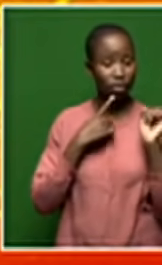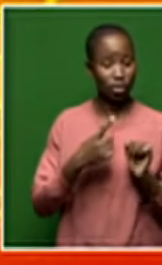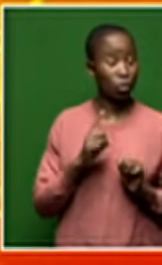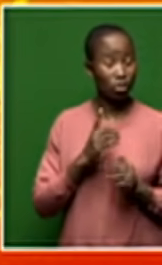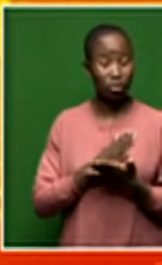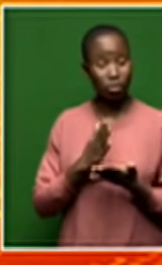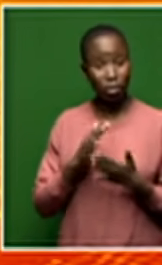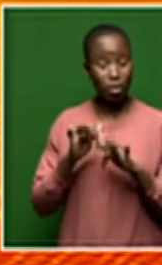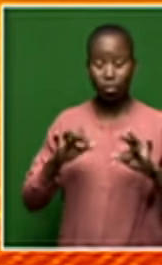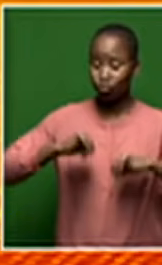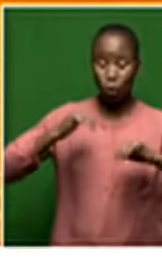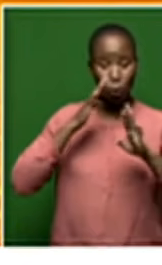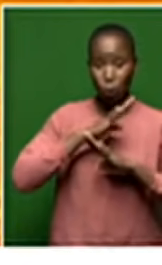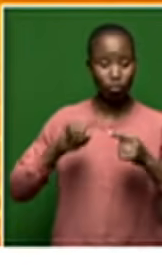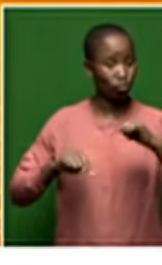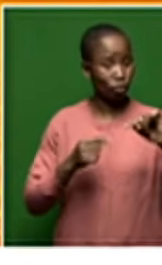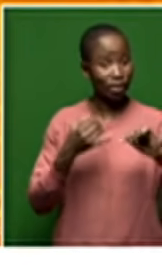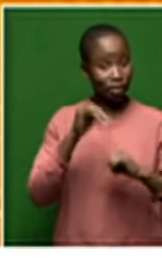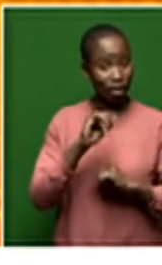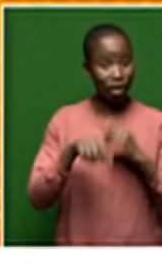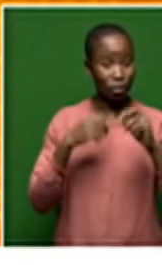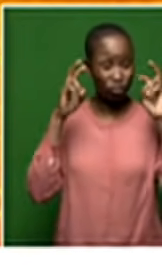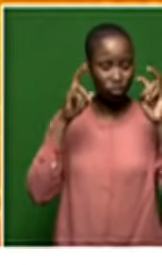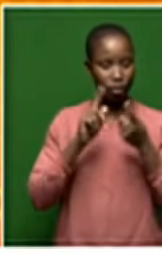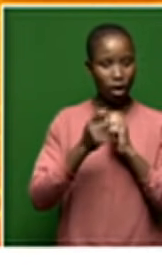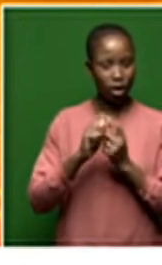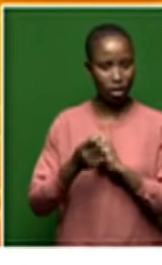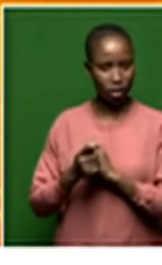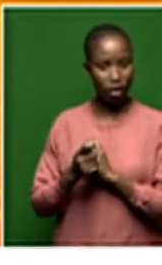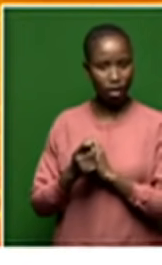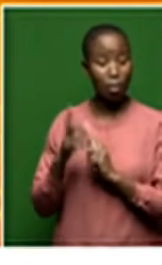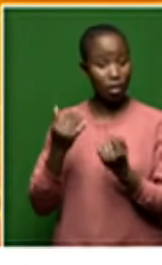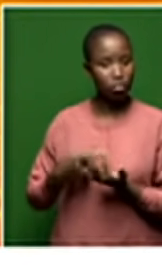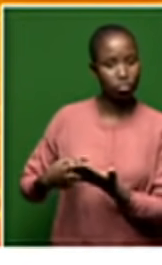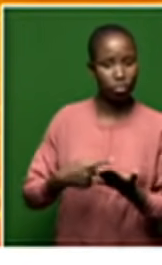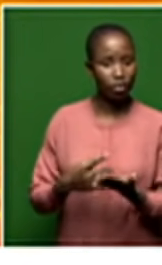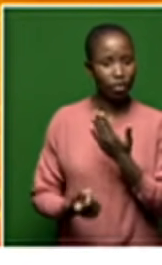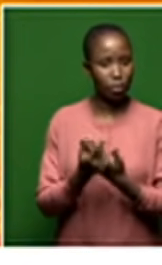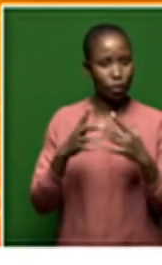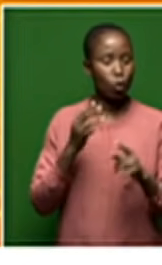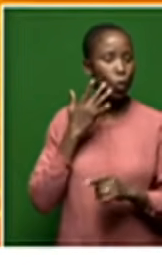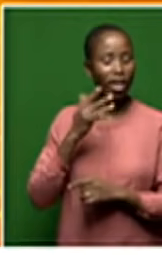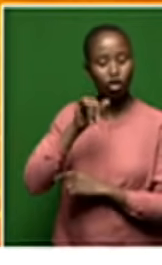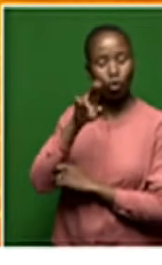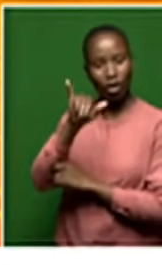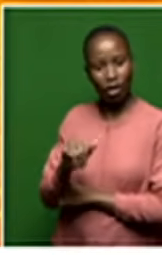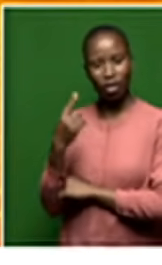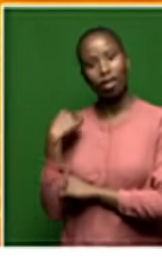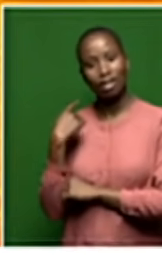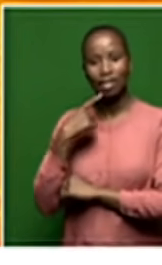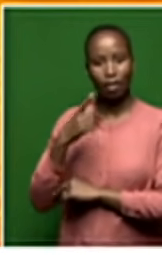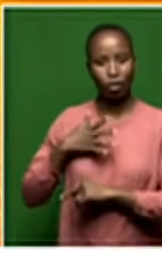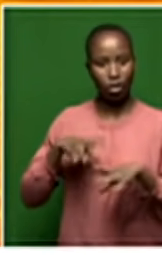some disagreements on certain key issues regarding the amendments, deliberations that took place in July saw to the adoption of